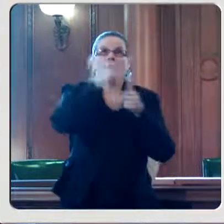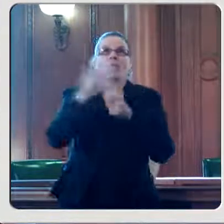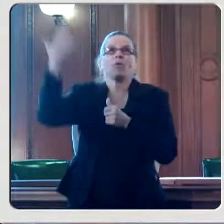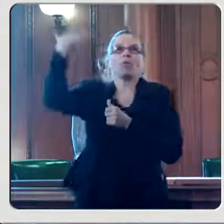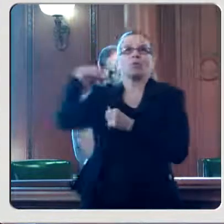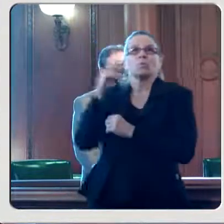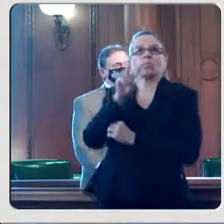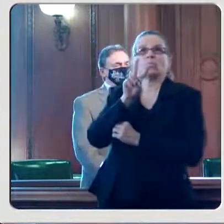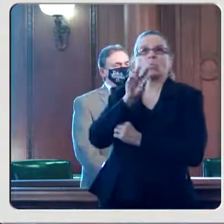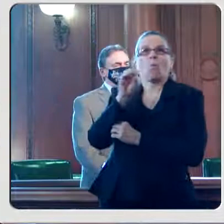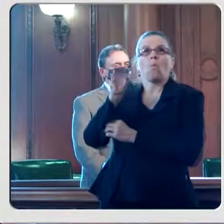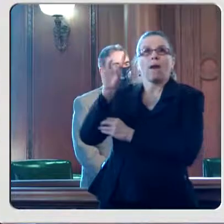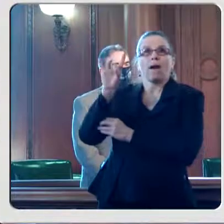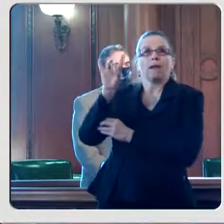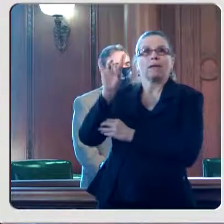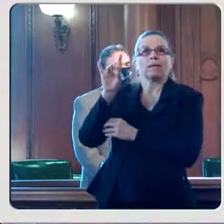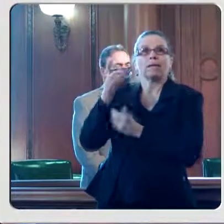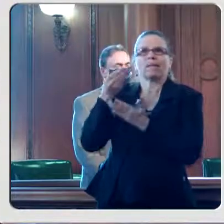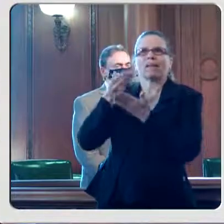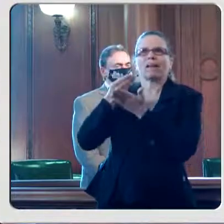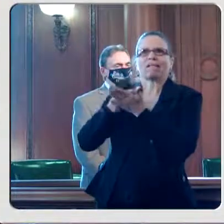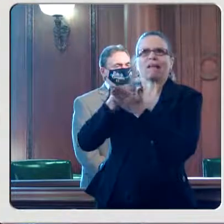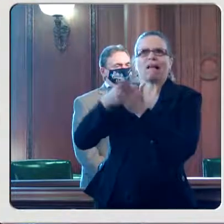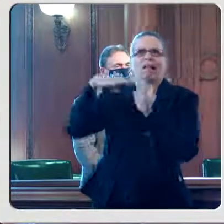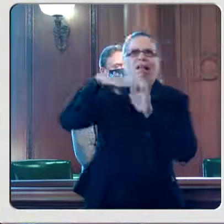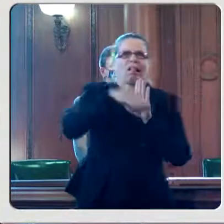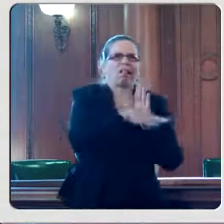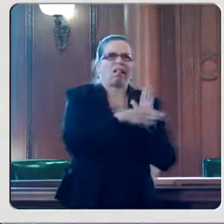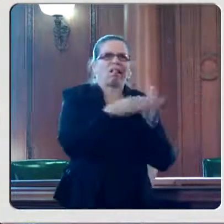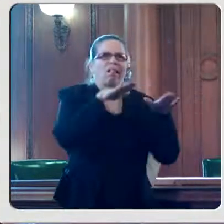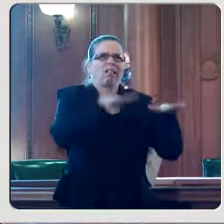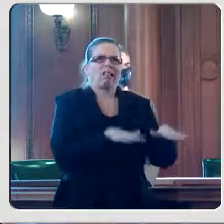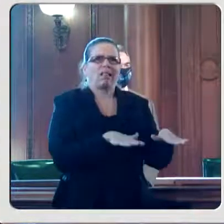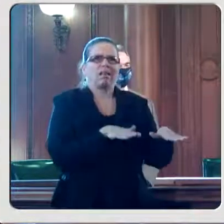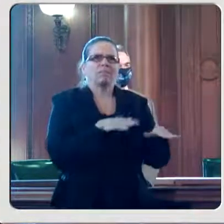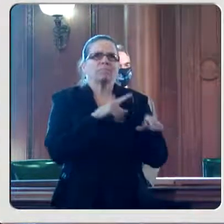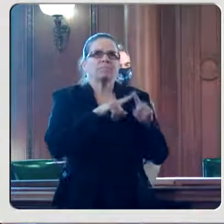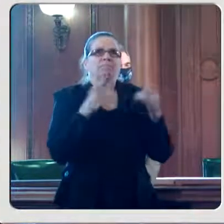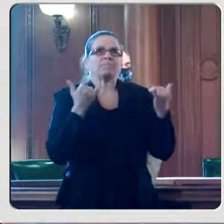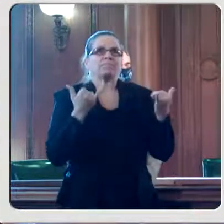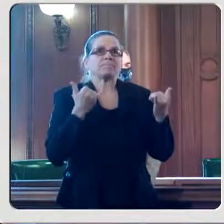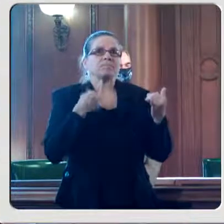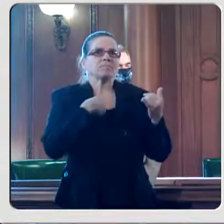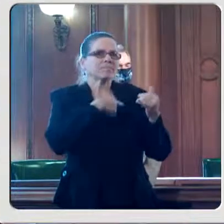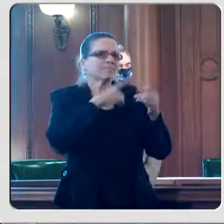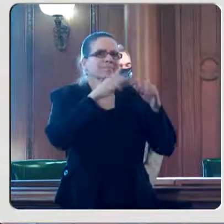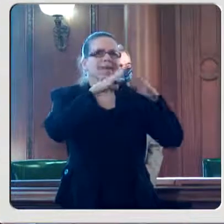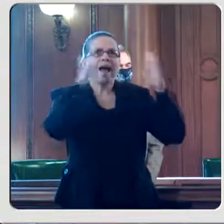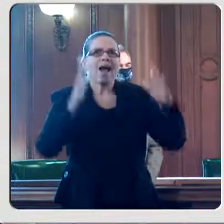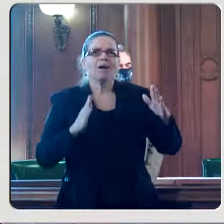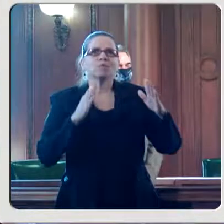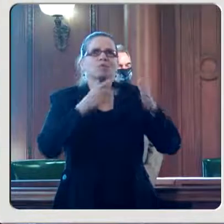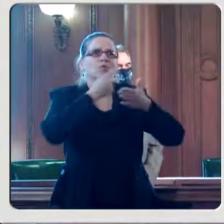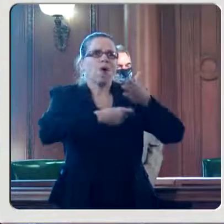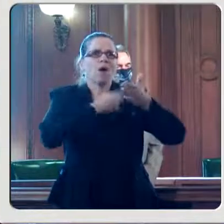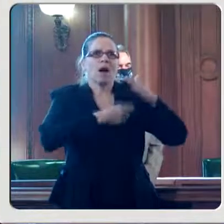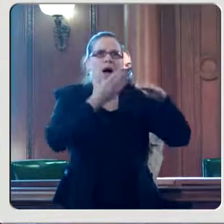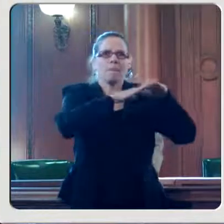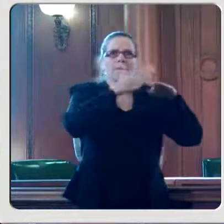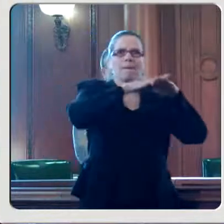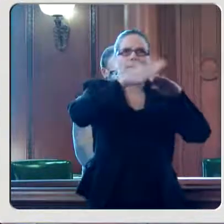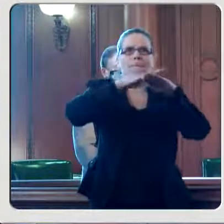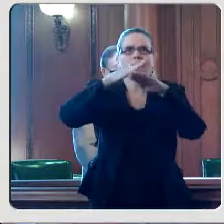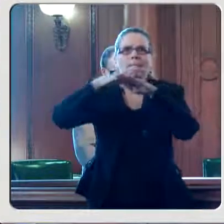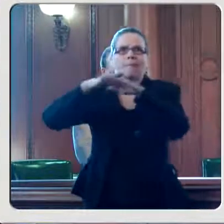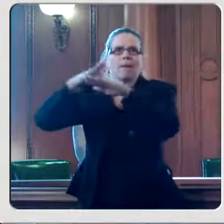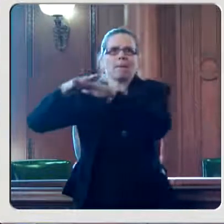state's median sale price rose 17% year over year in 2020. In December 2020, the median list price of